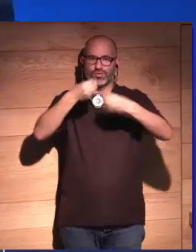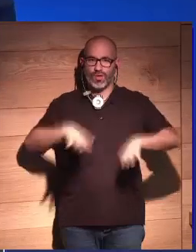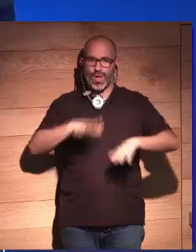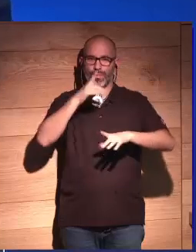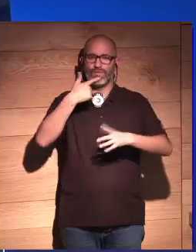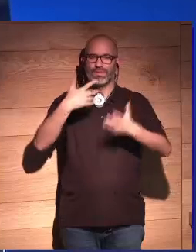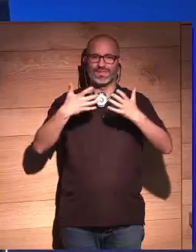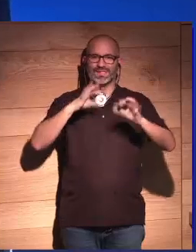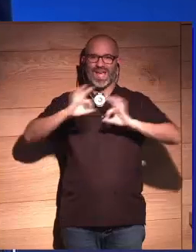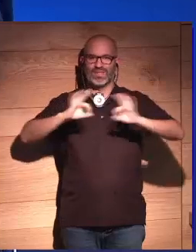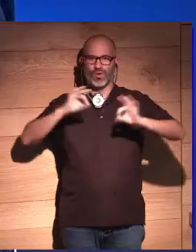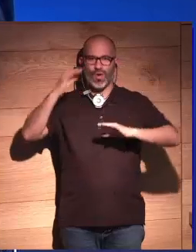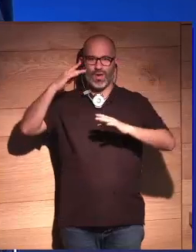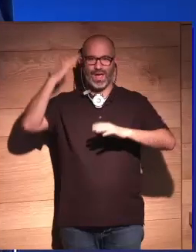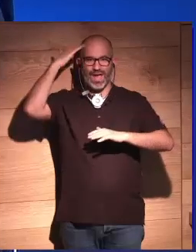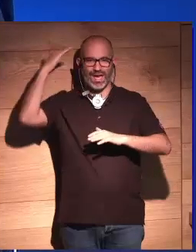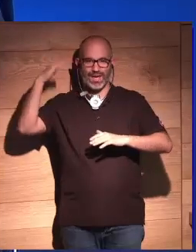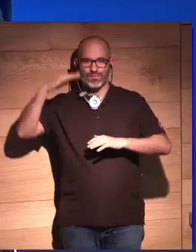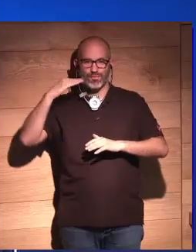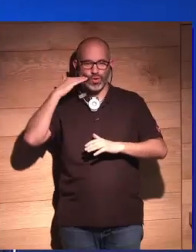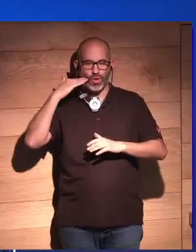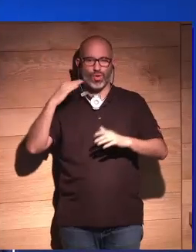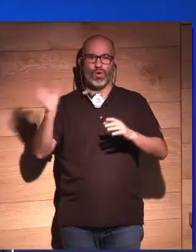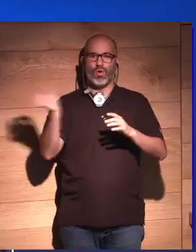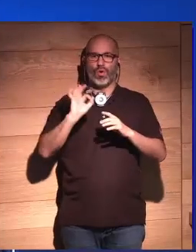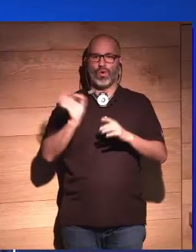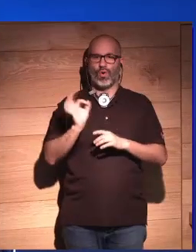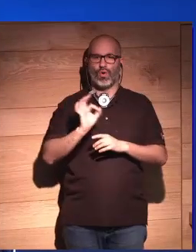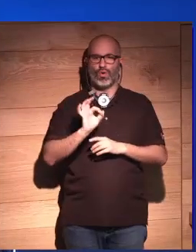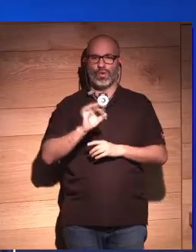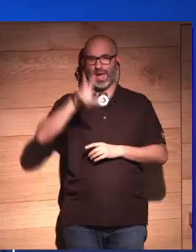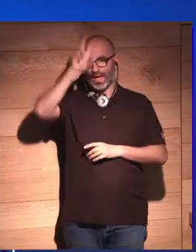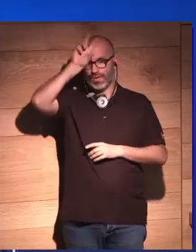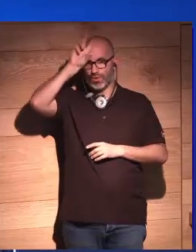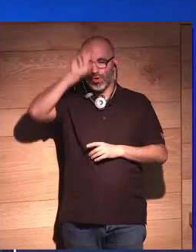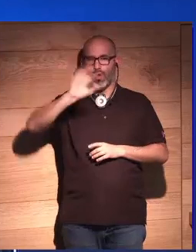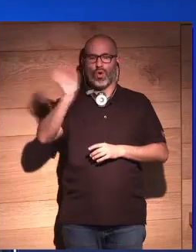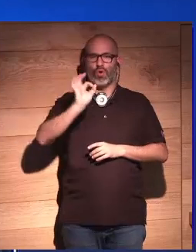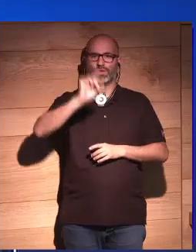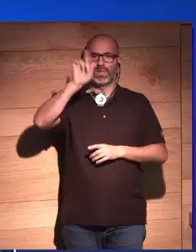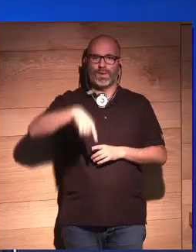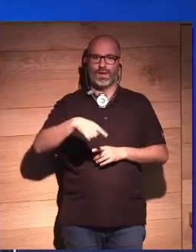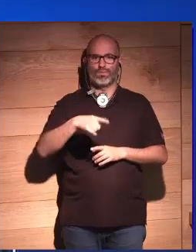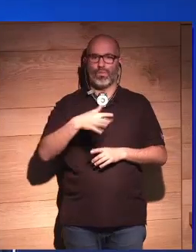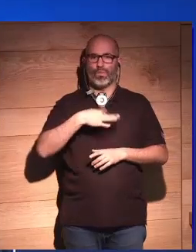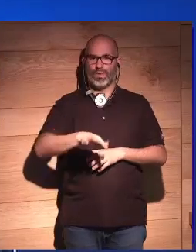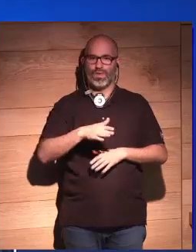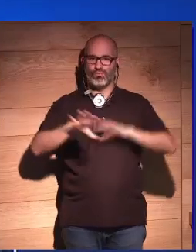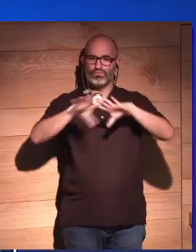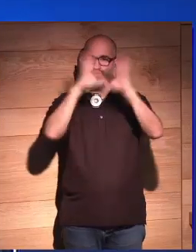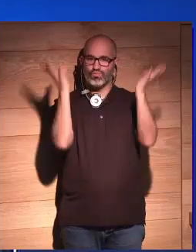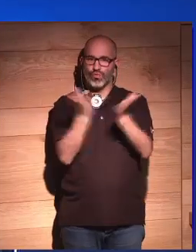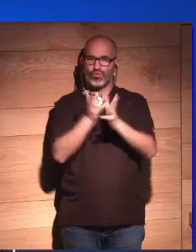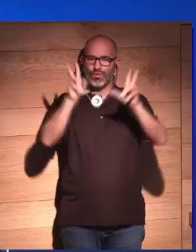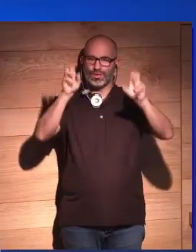the story world of this piece in her fully immersive installation called Lobe of the Lung, the